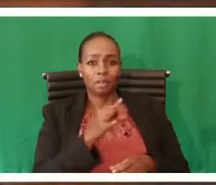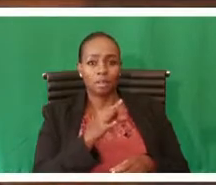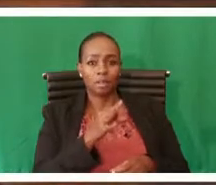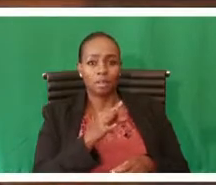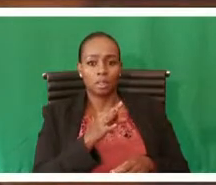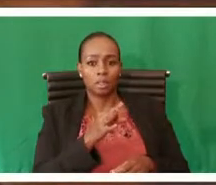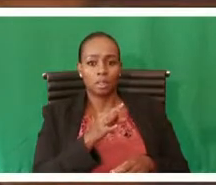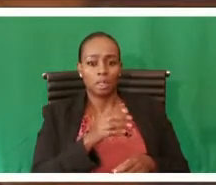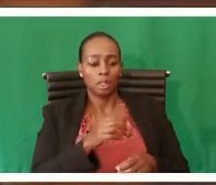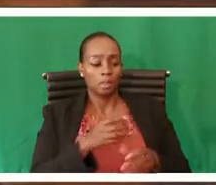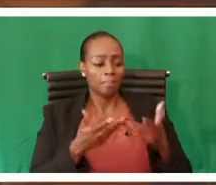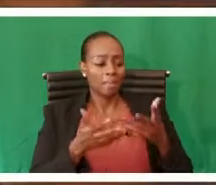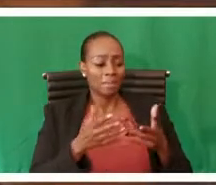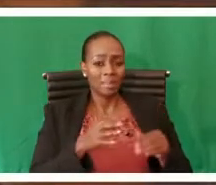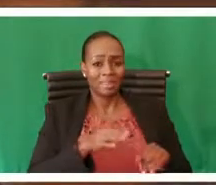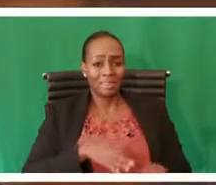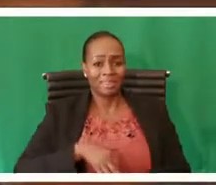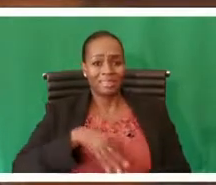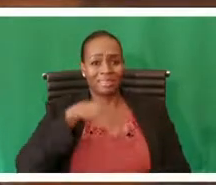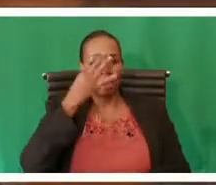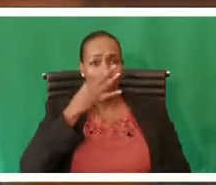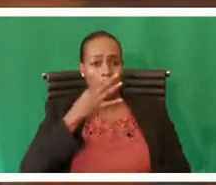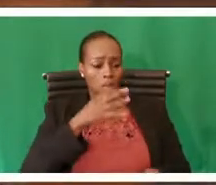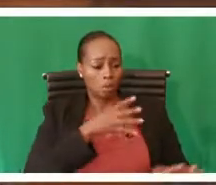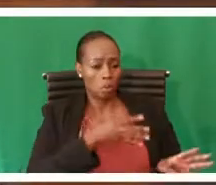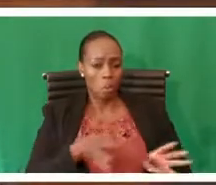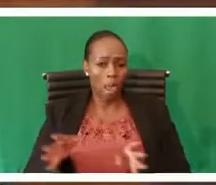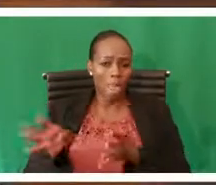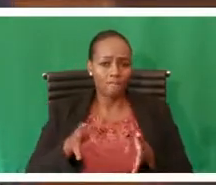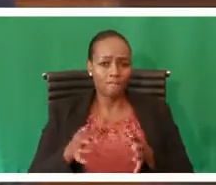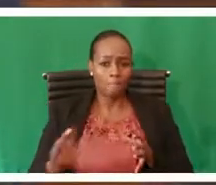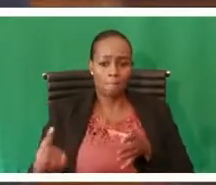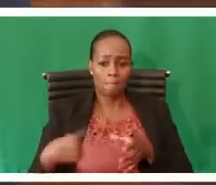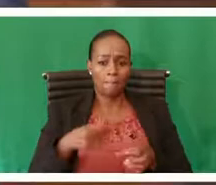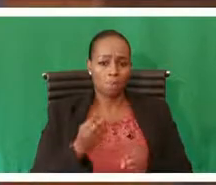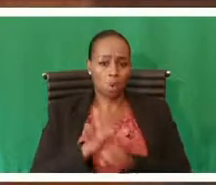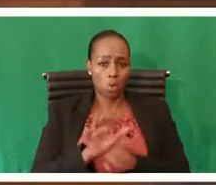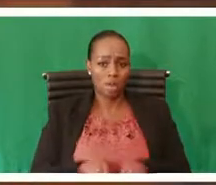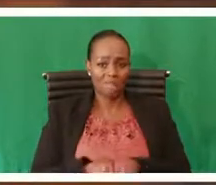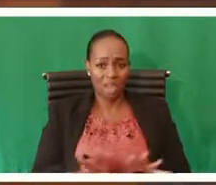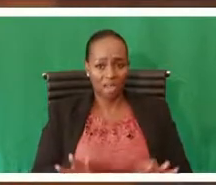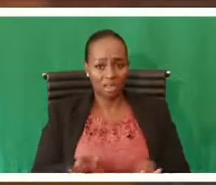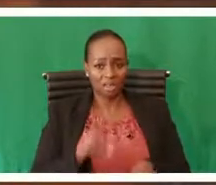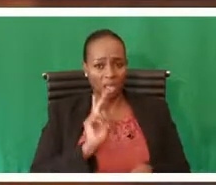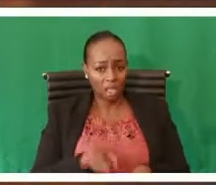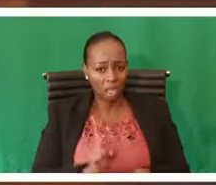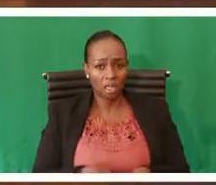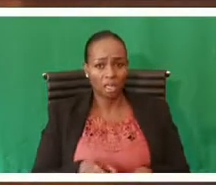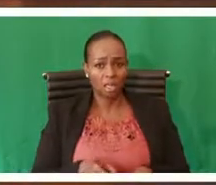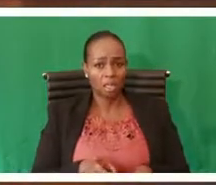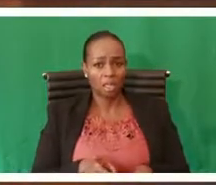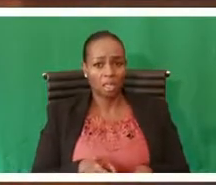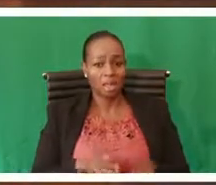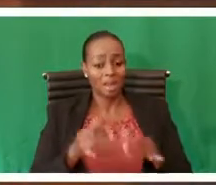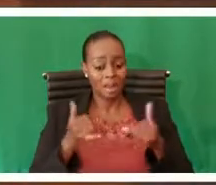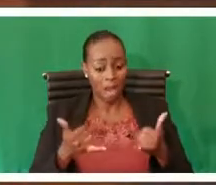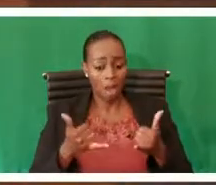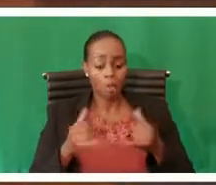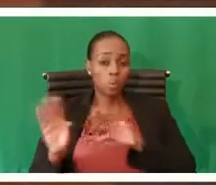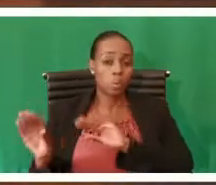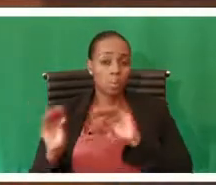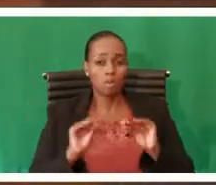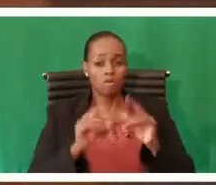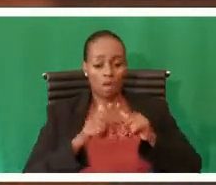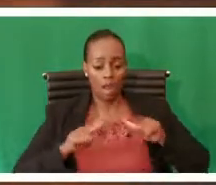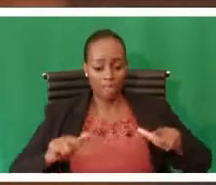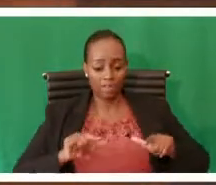third wave, the second wave has gone down. That's why the country is now at level one. We have gone